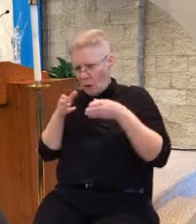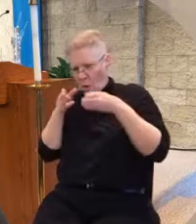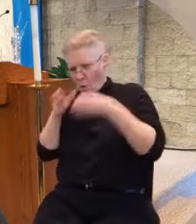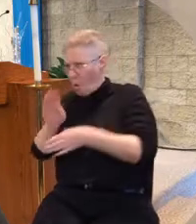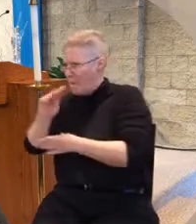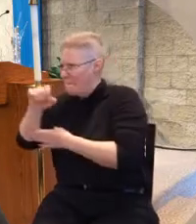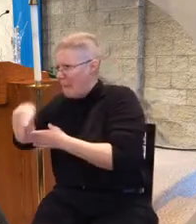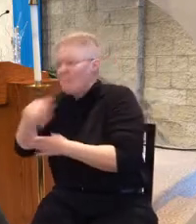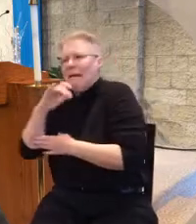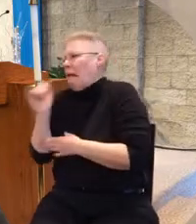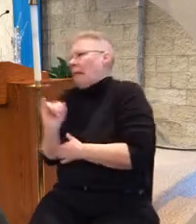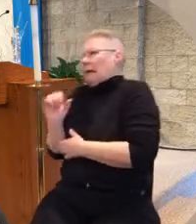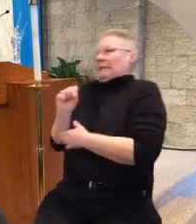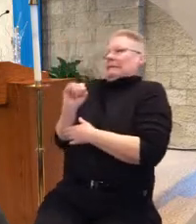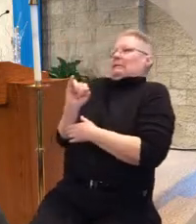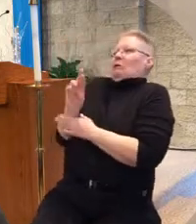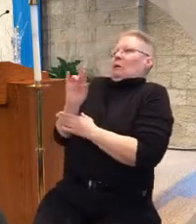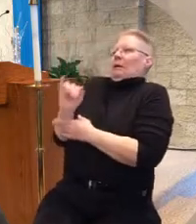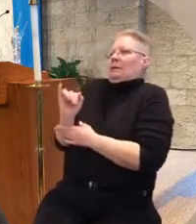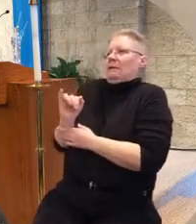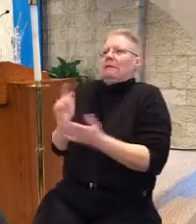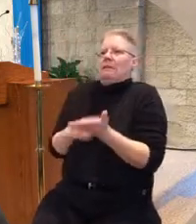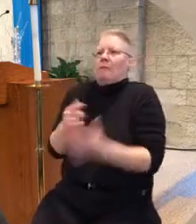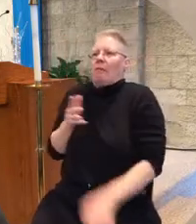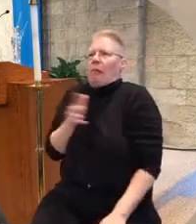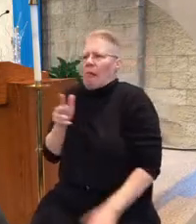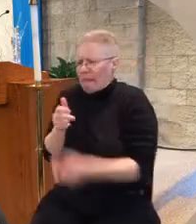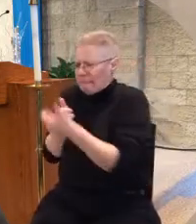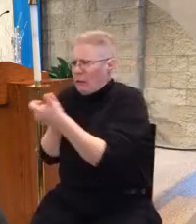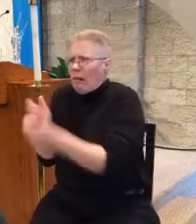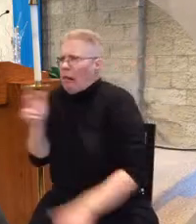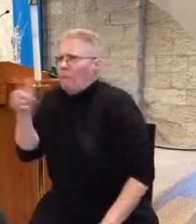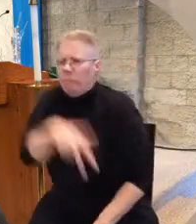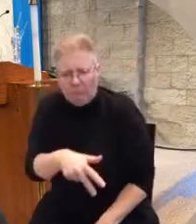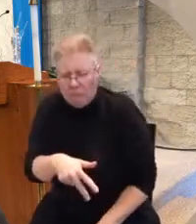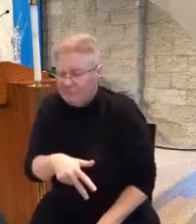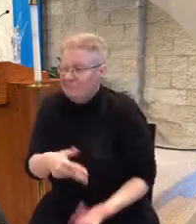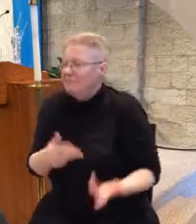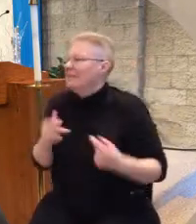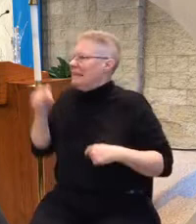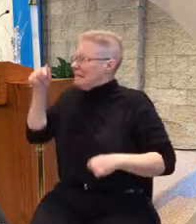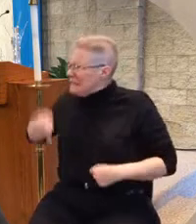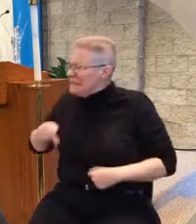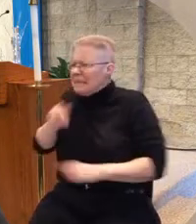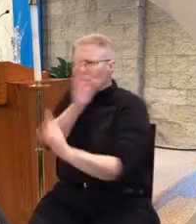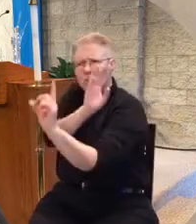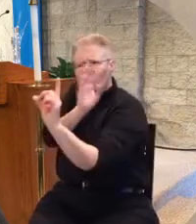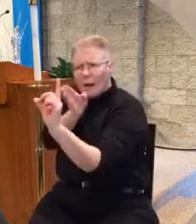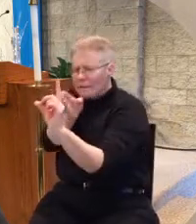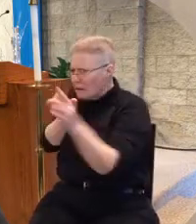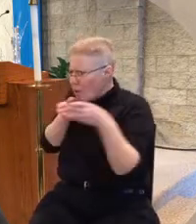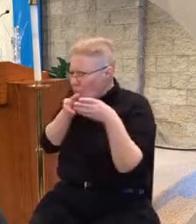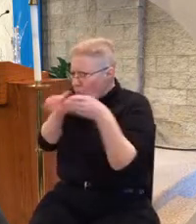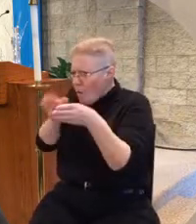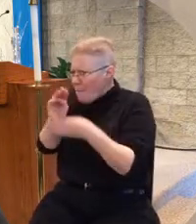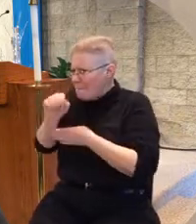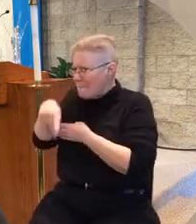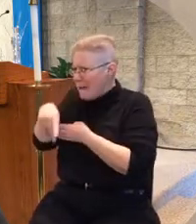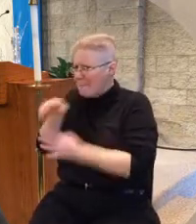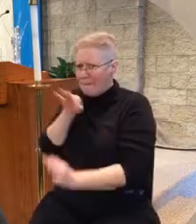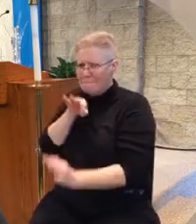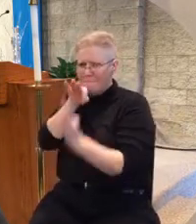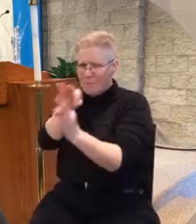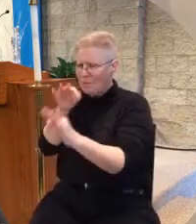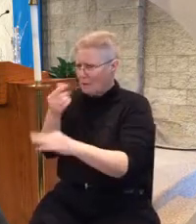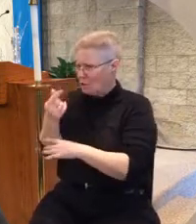ends you up in a ditch sometimes. This is a direct roadmap and GPS, perfect GPS. Back